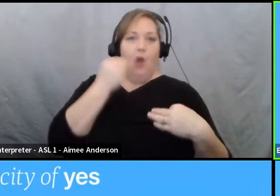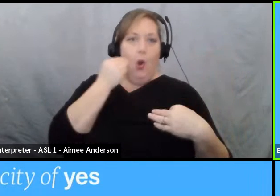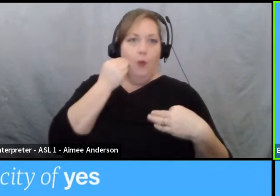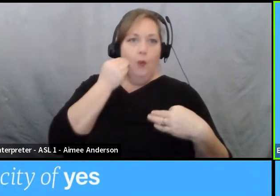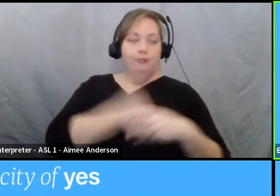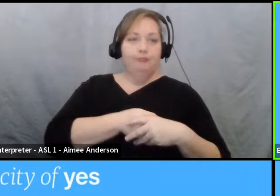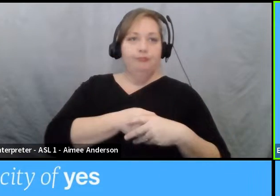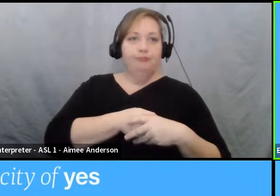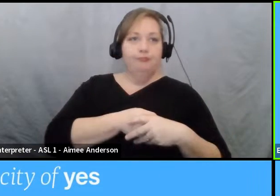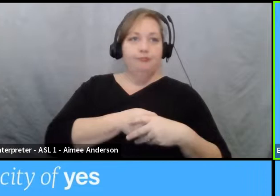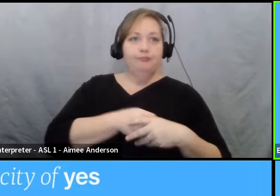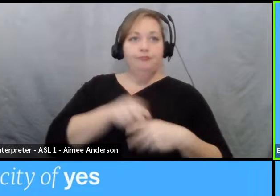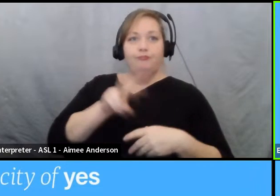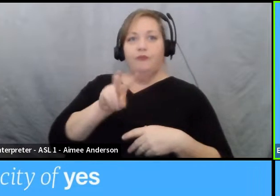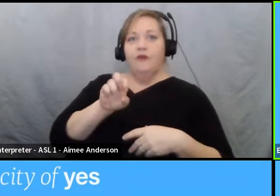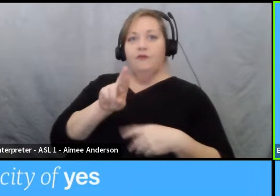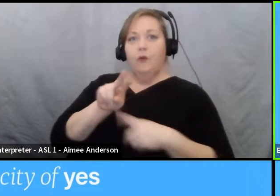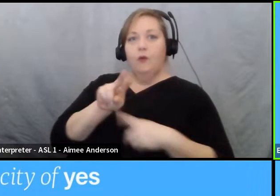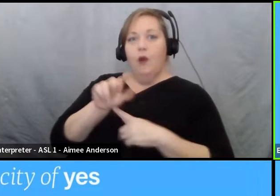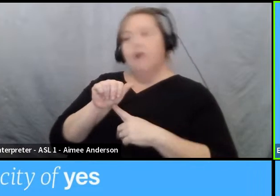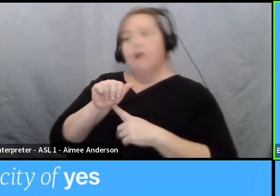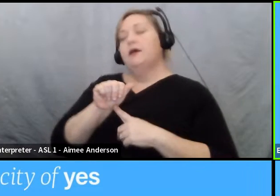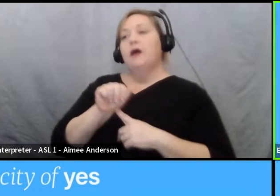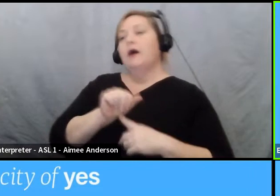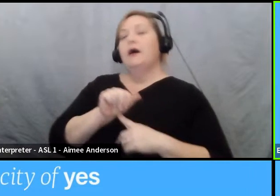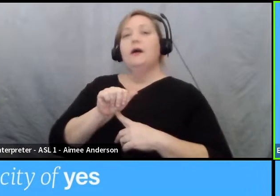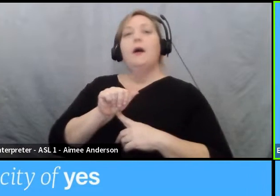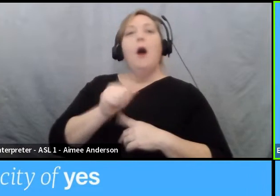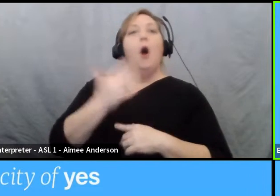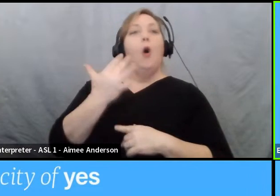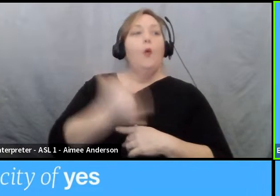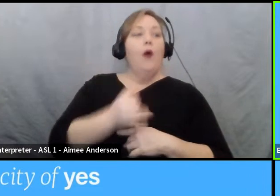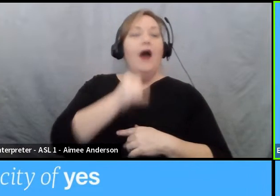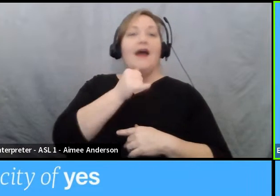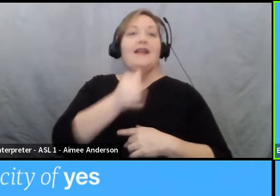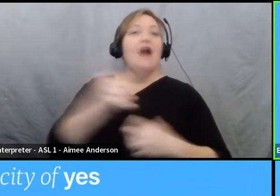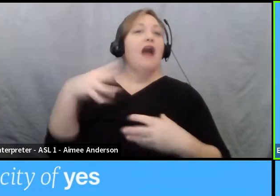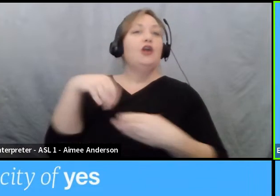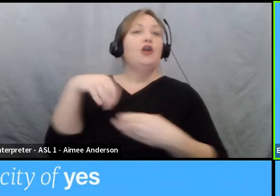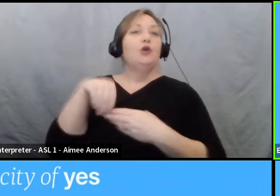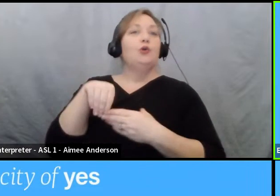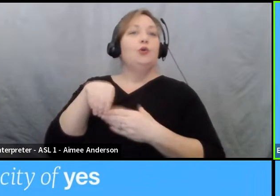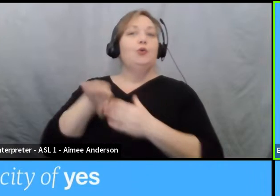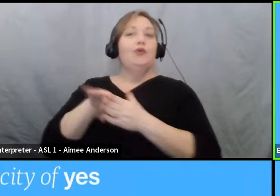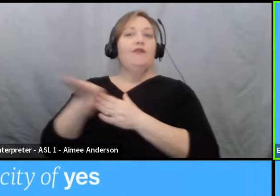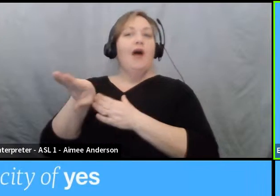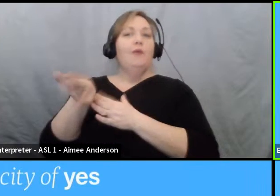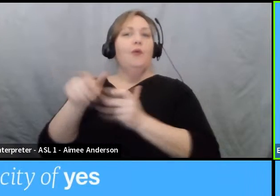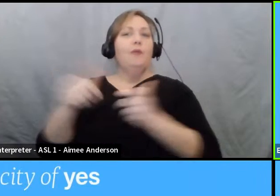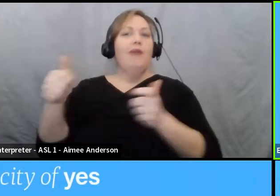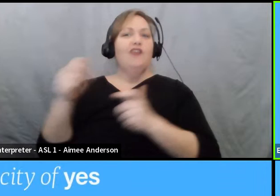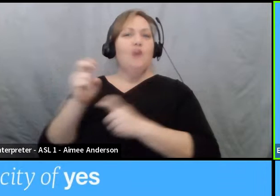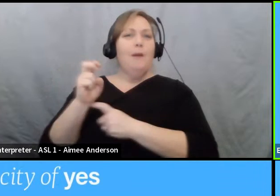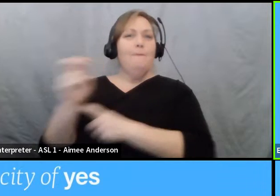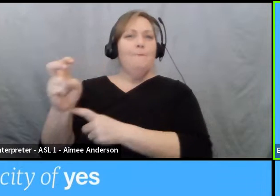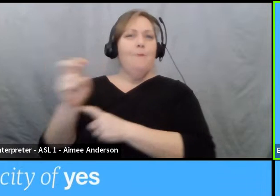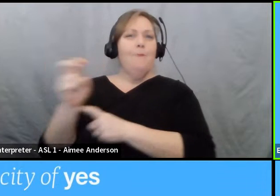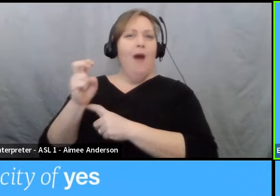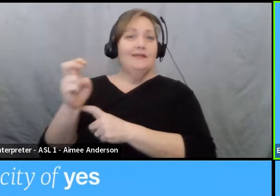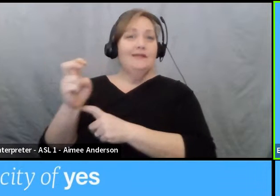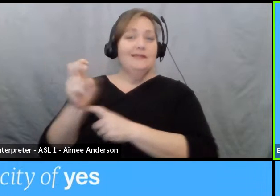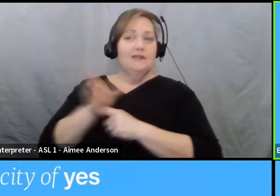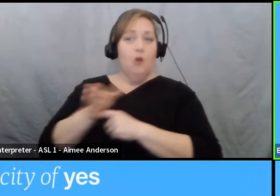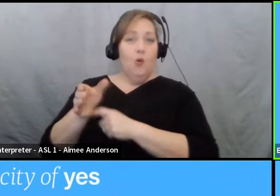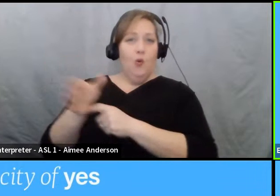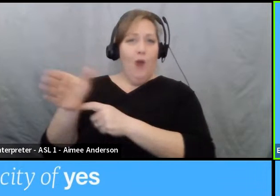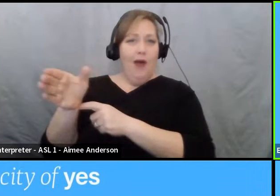Great. And so, Veronica, this one's coming to you. Why not include development along major bus routes? Could transit-oriented development